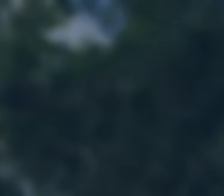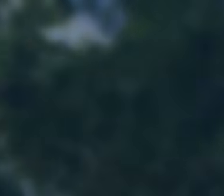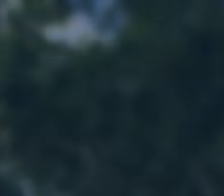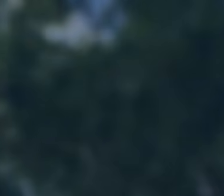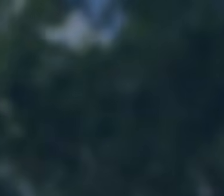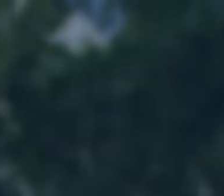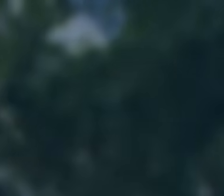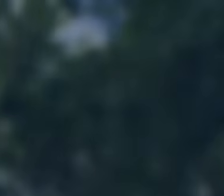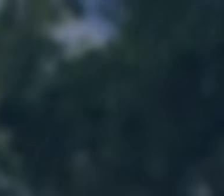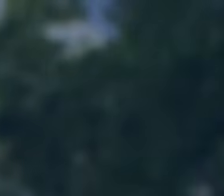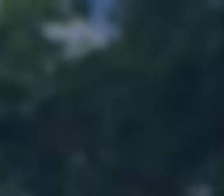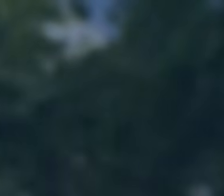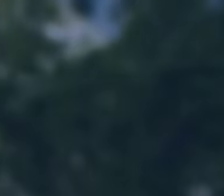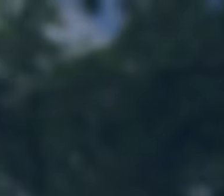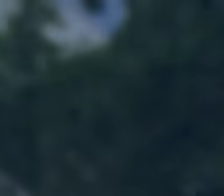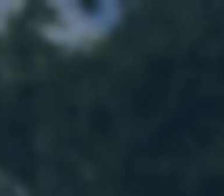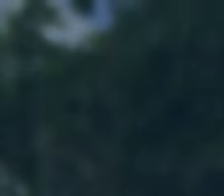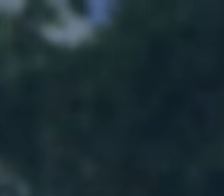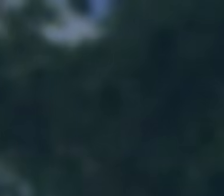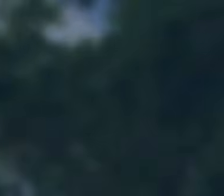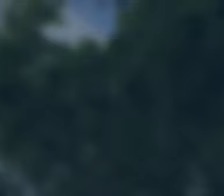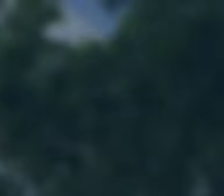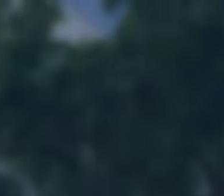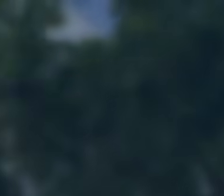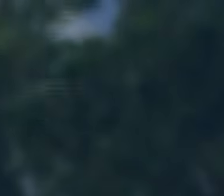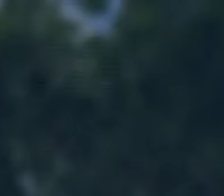888-991-VOTE. That's